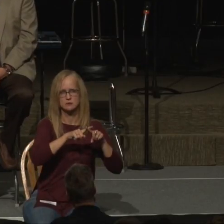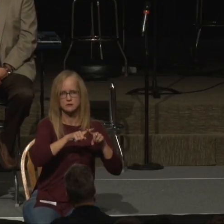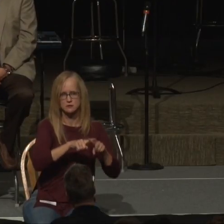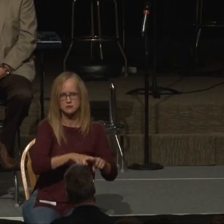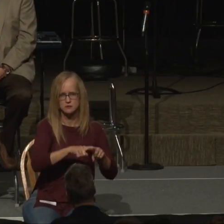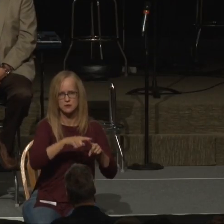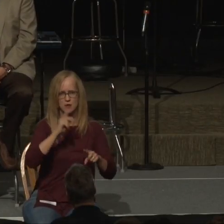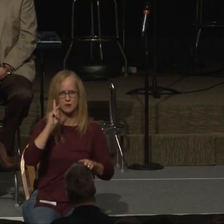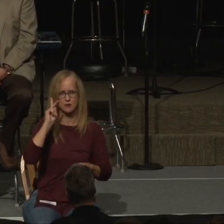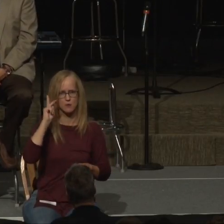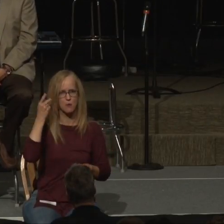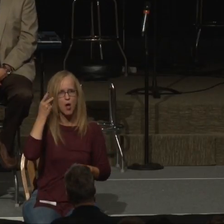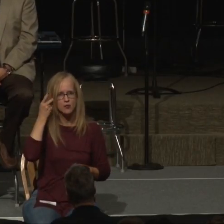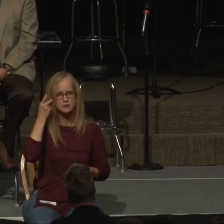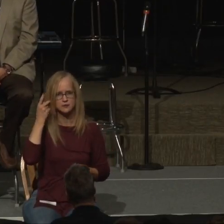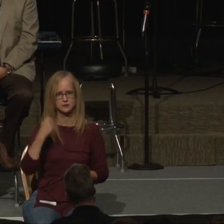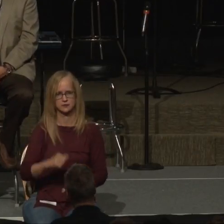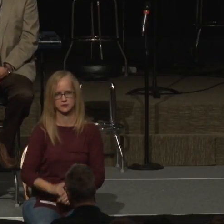politics.